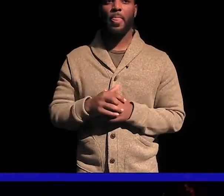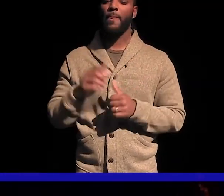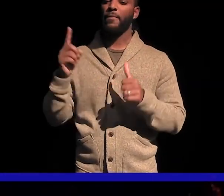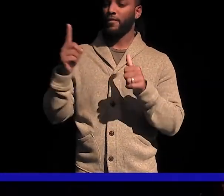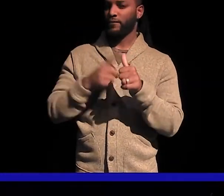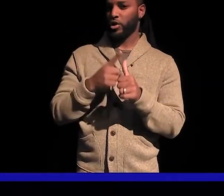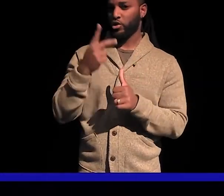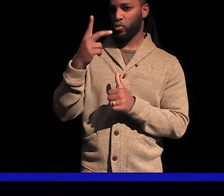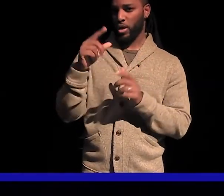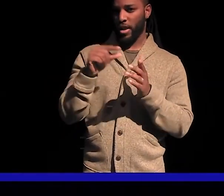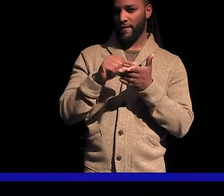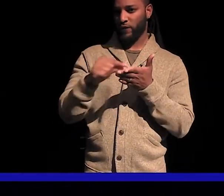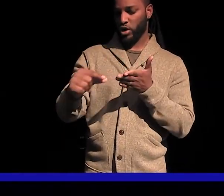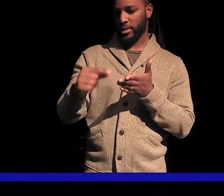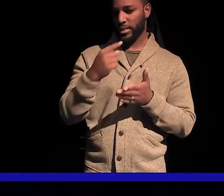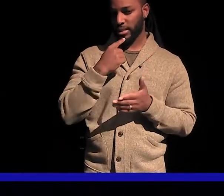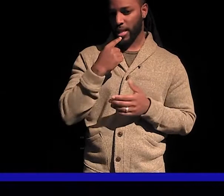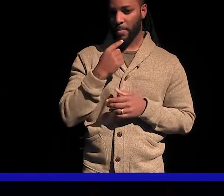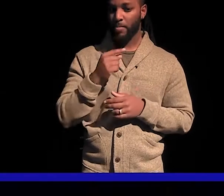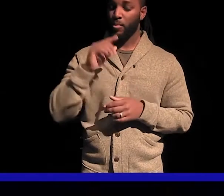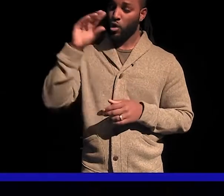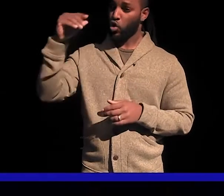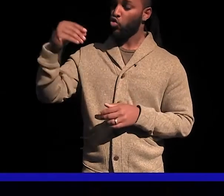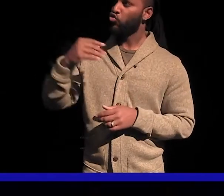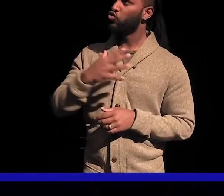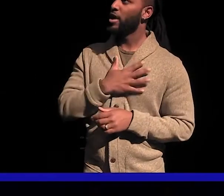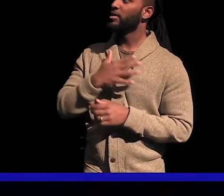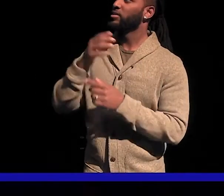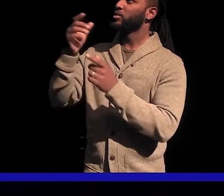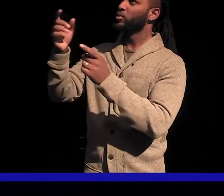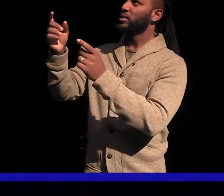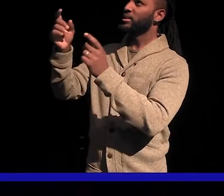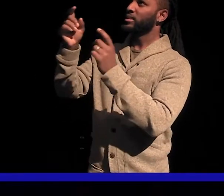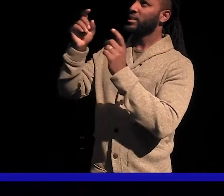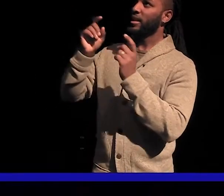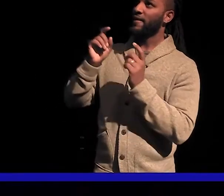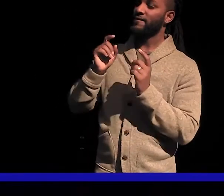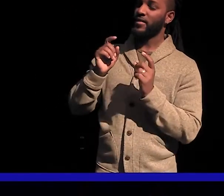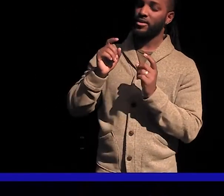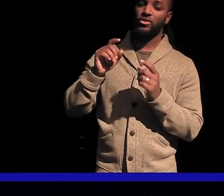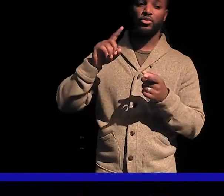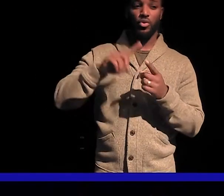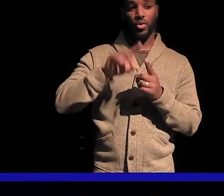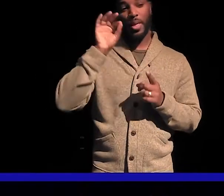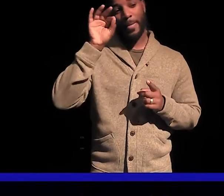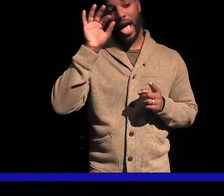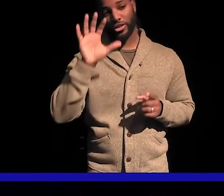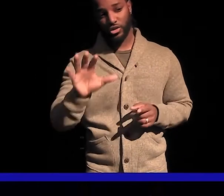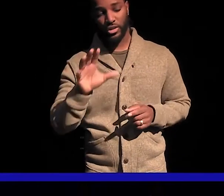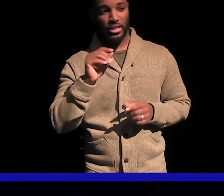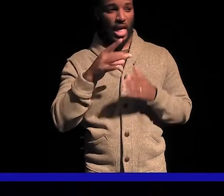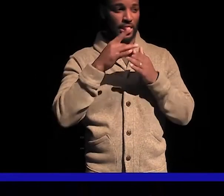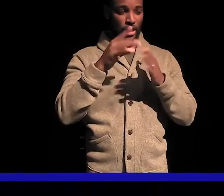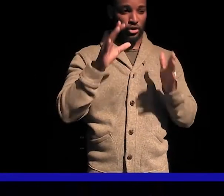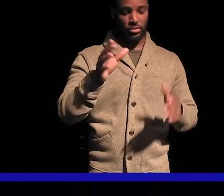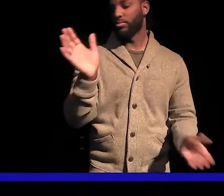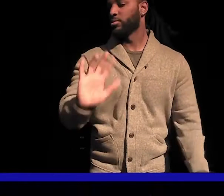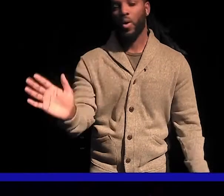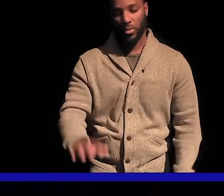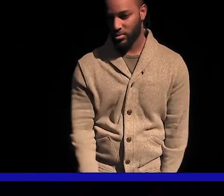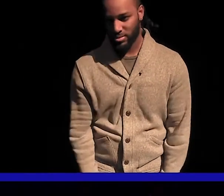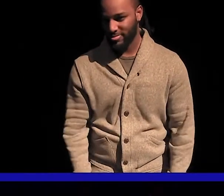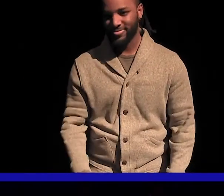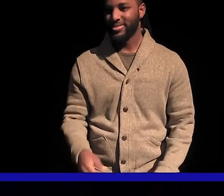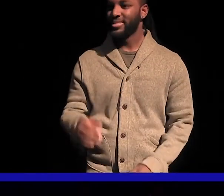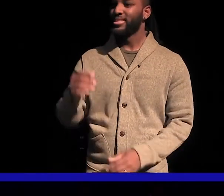verses say as follows, but grace was given to the pastors and the leaders of the church. No, to